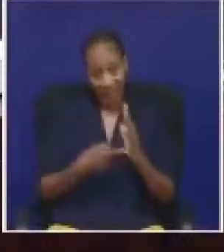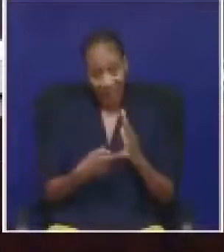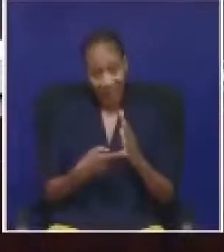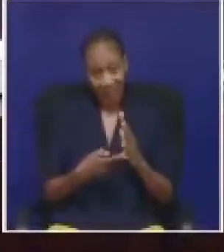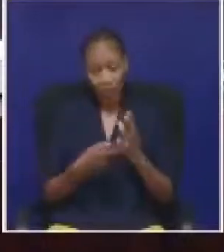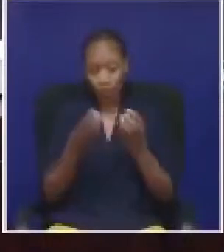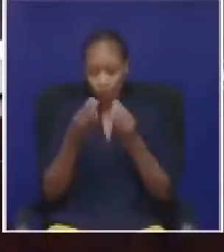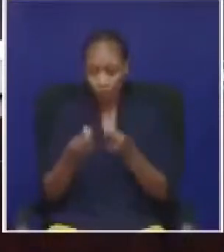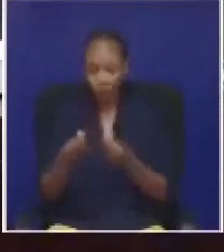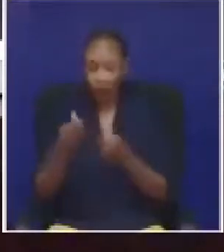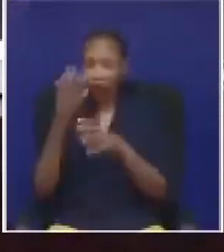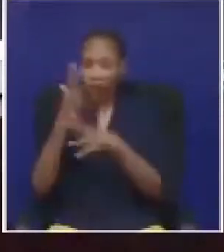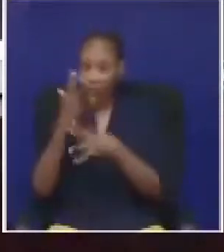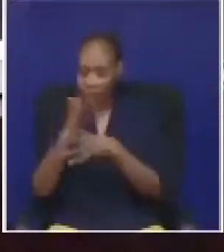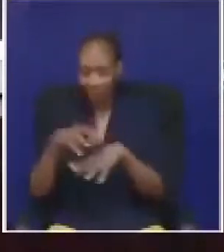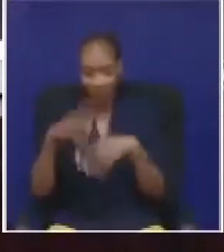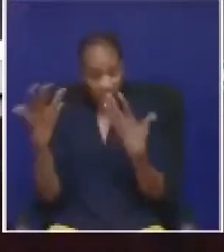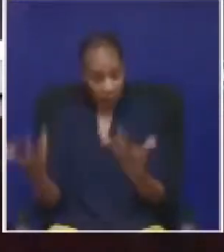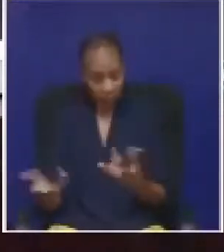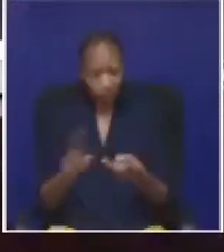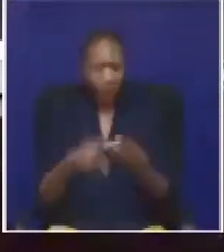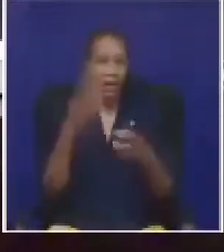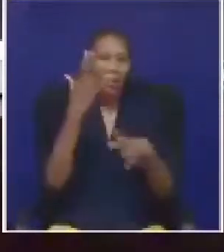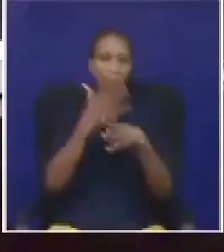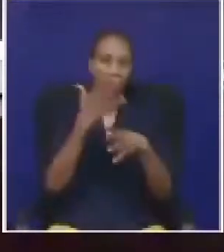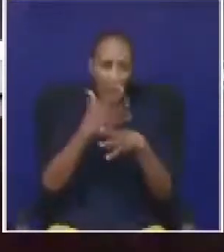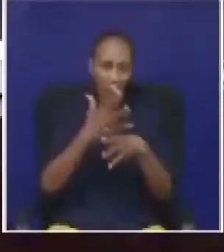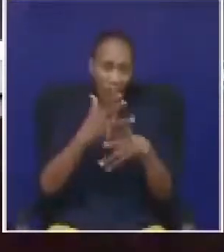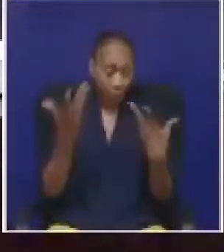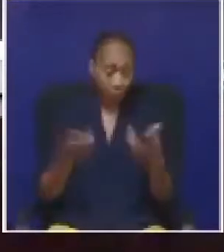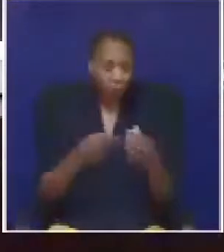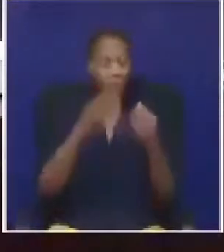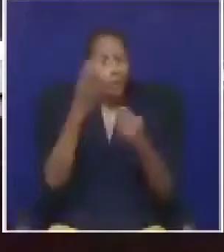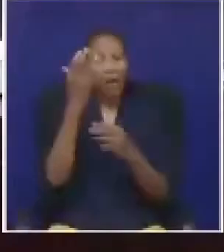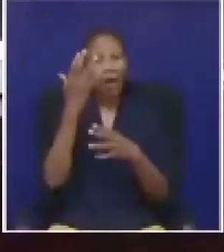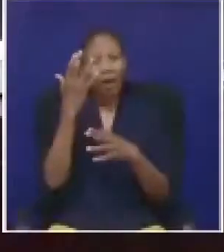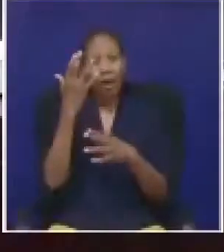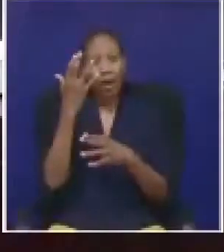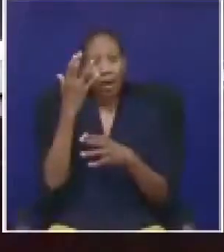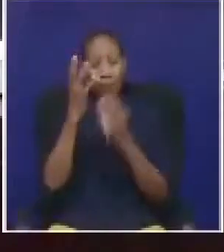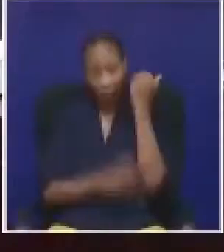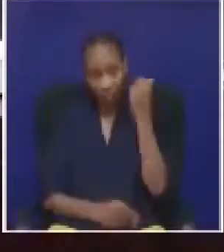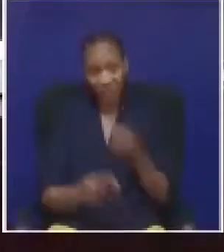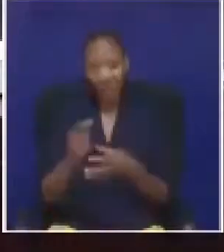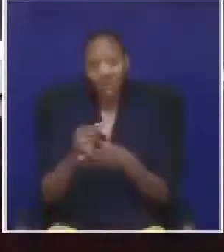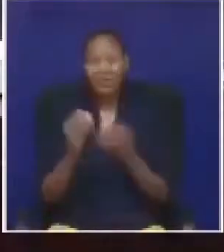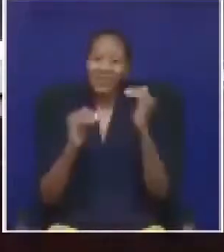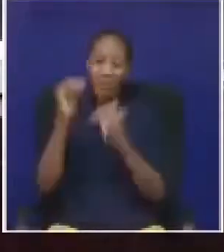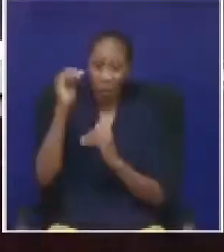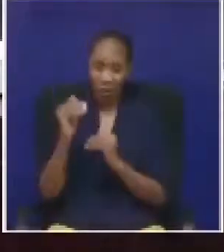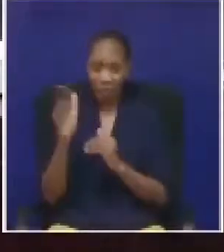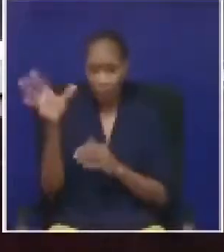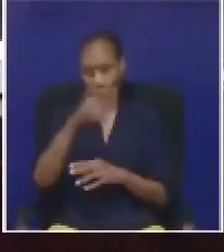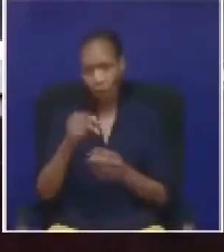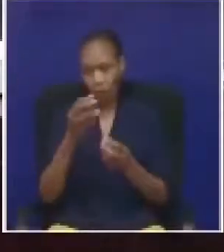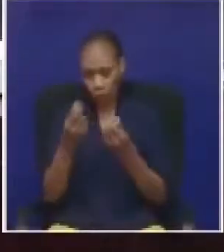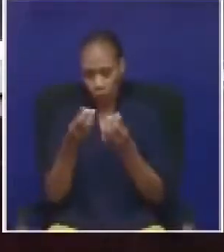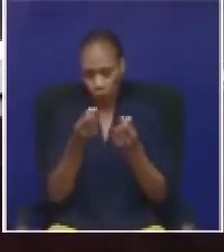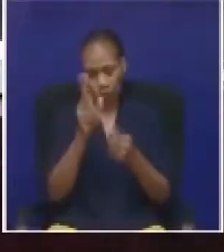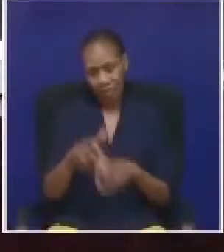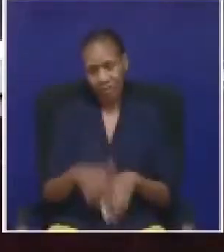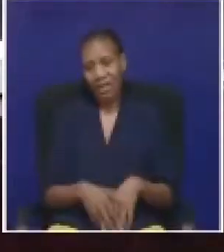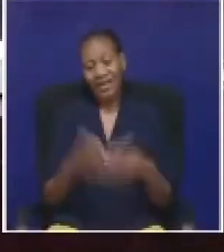address poverty, unemployment, and inequality. Currently, over 30 districts